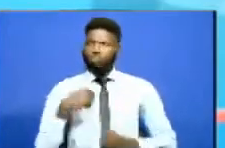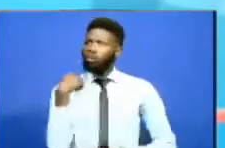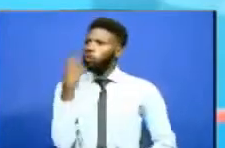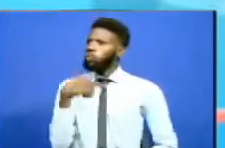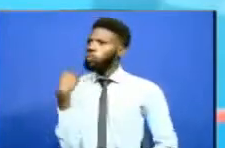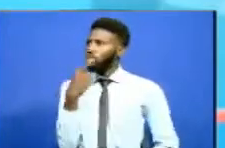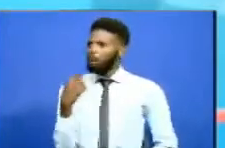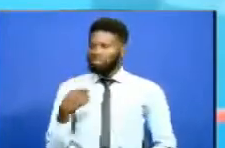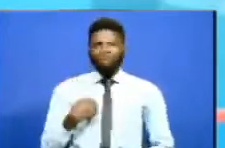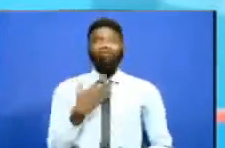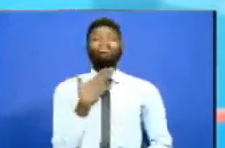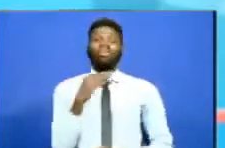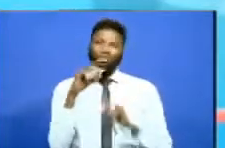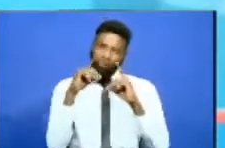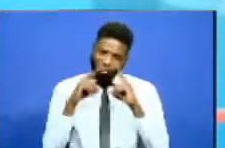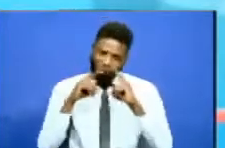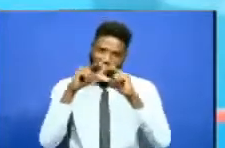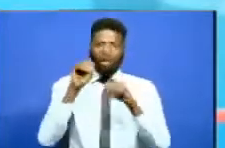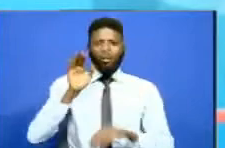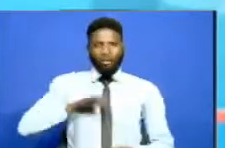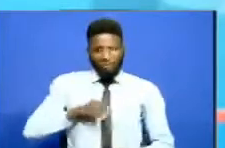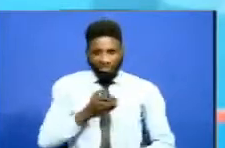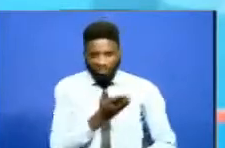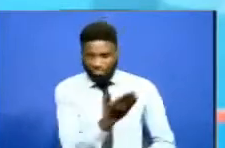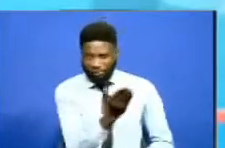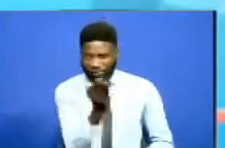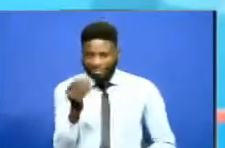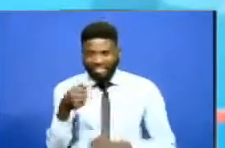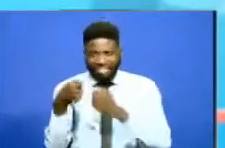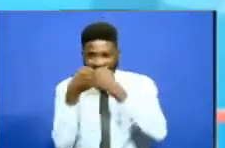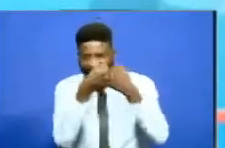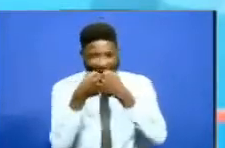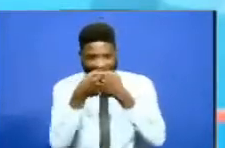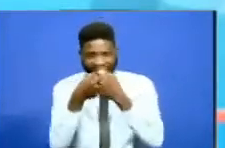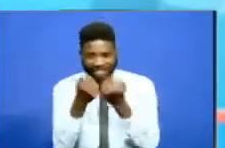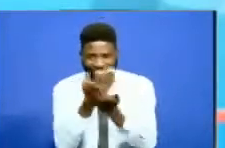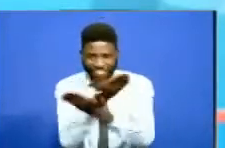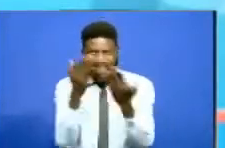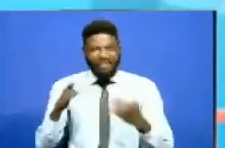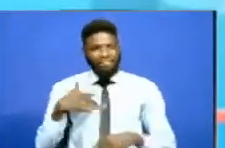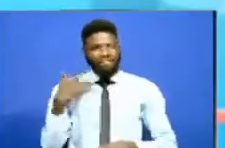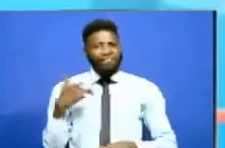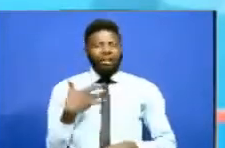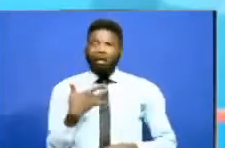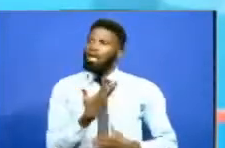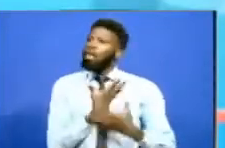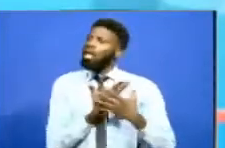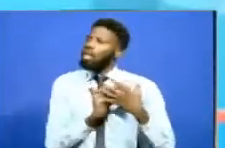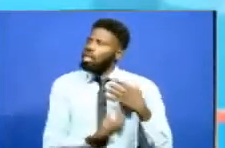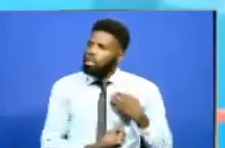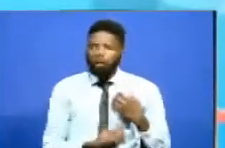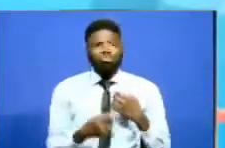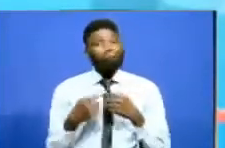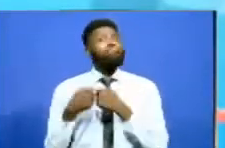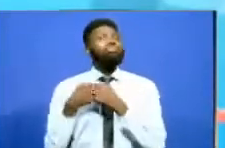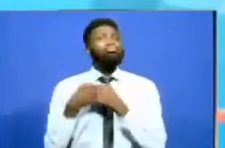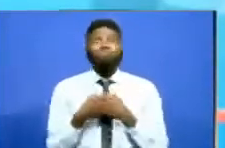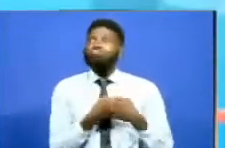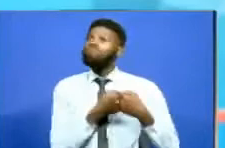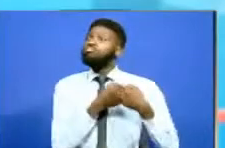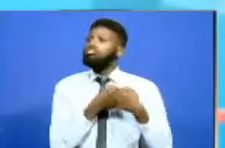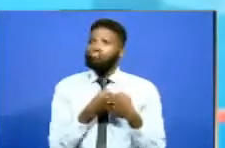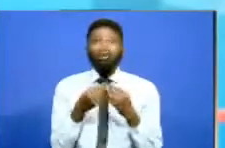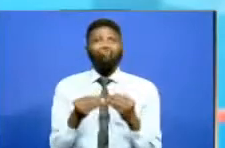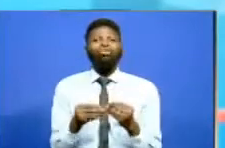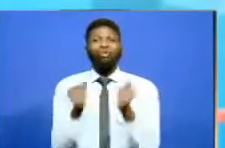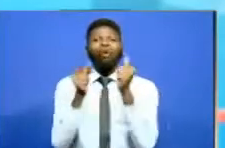to tell the women there, those challenges that appear so discouraging, don't battle with them the male way.